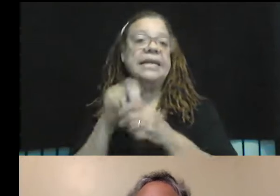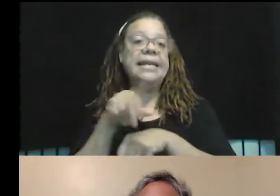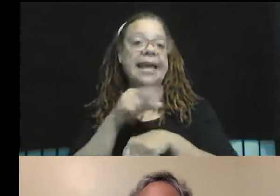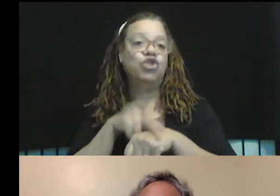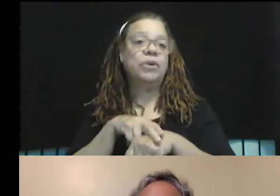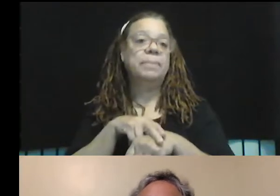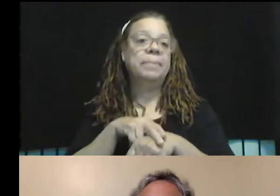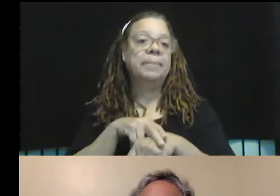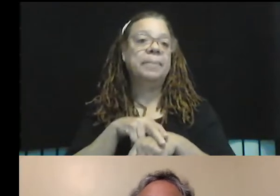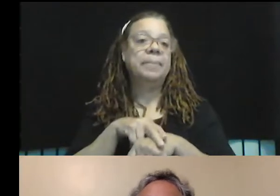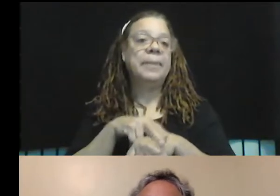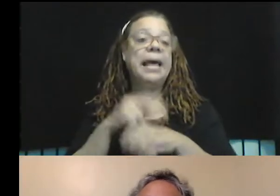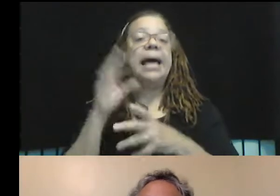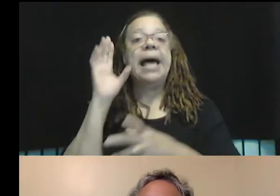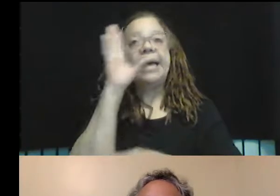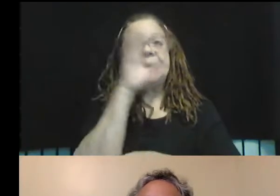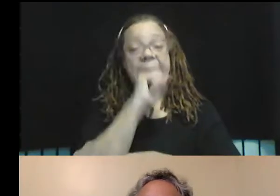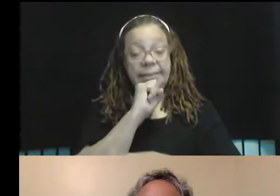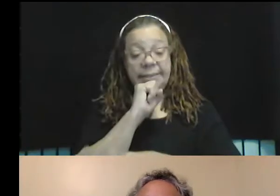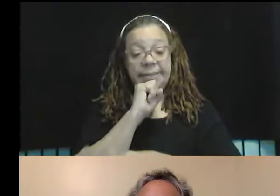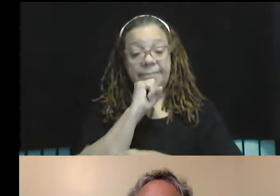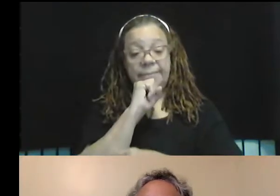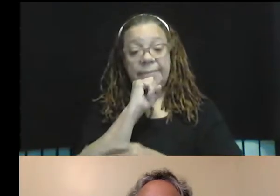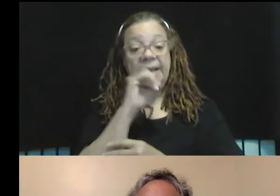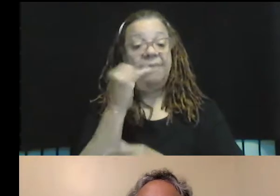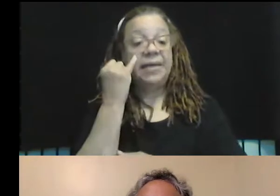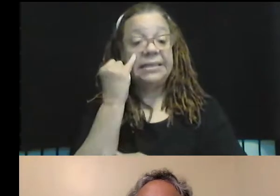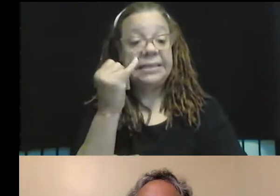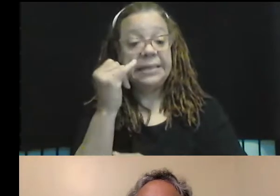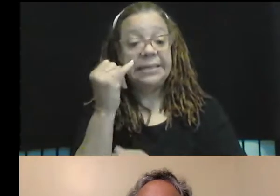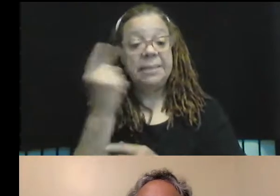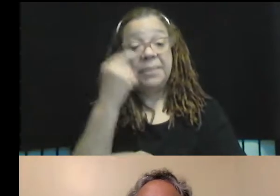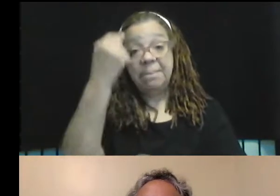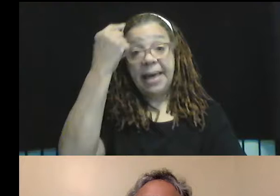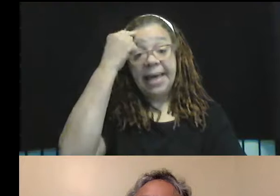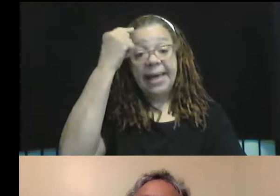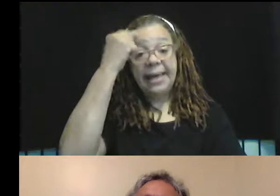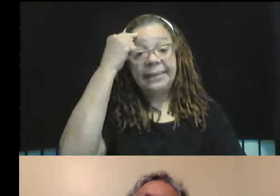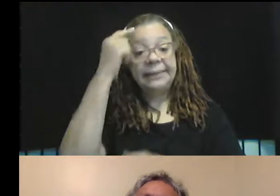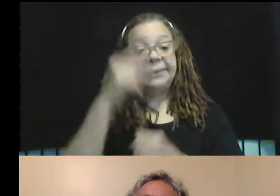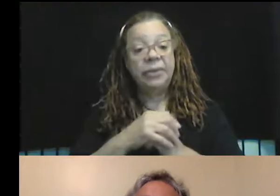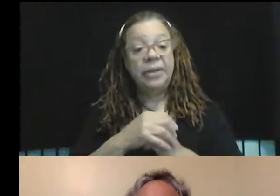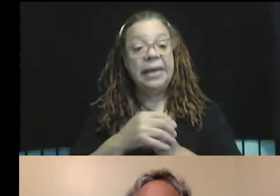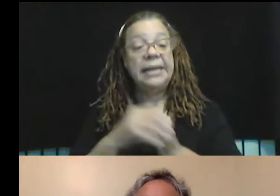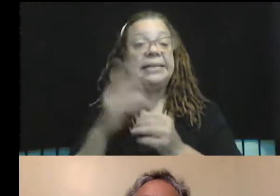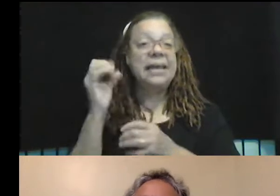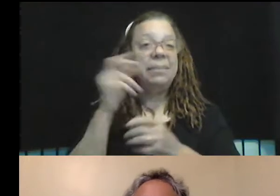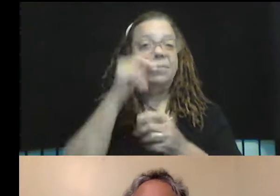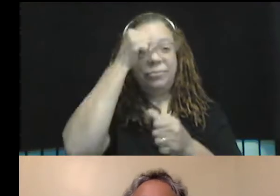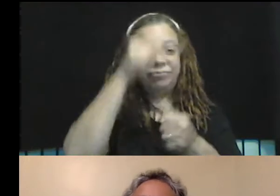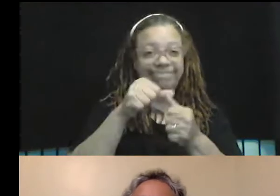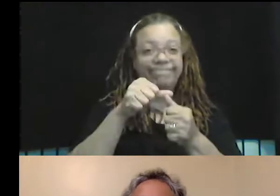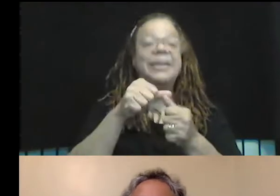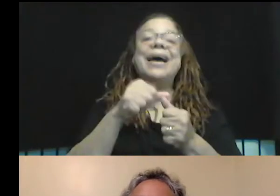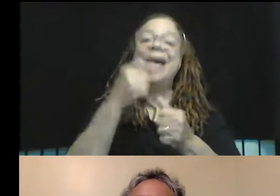guess if an image like is in my head and it just keeps coming back, I'm just like, okay, I think I need to